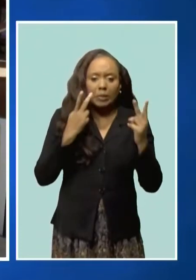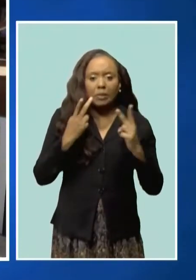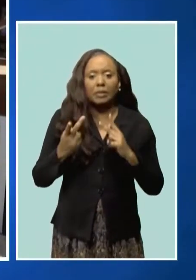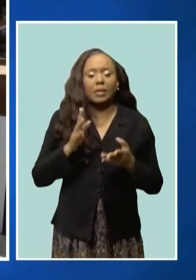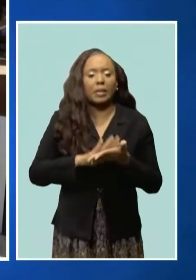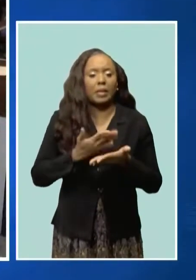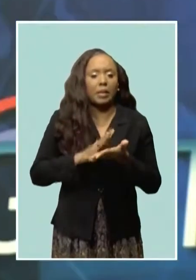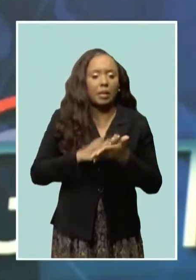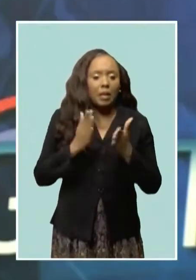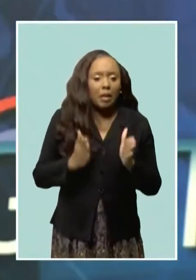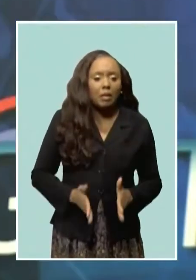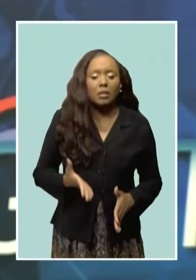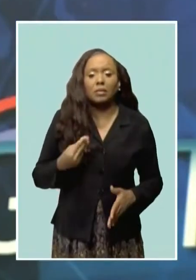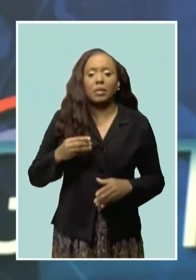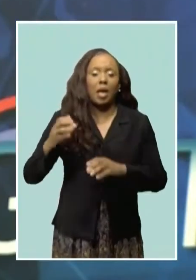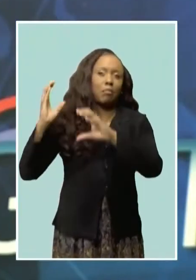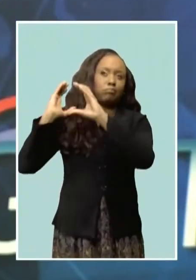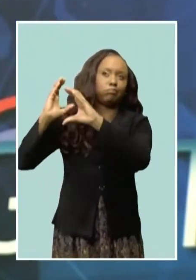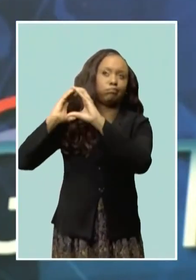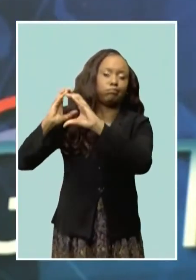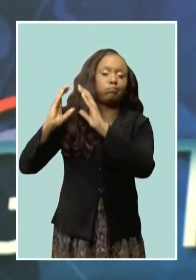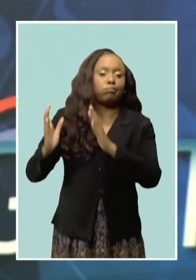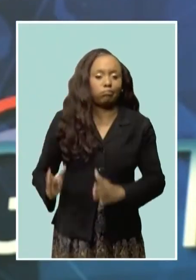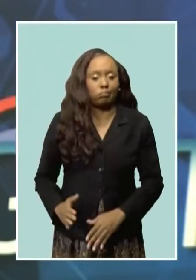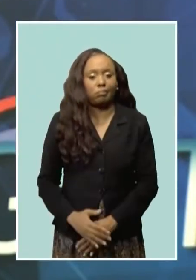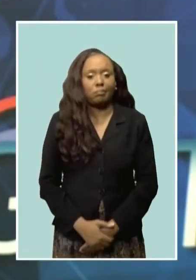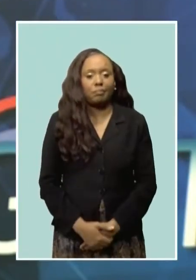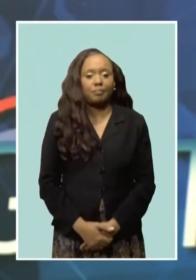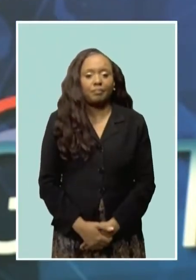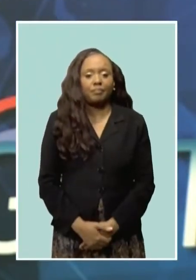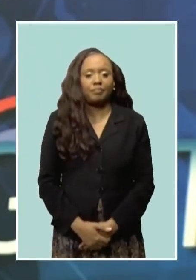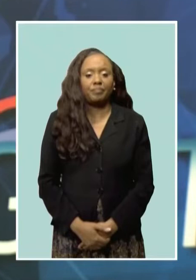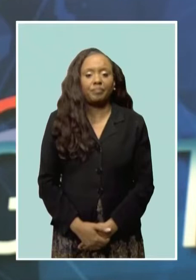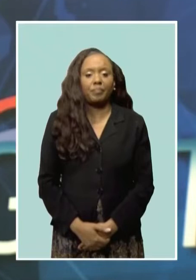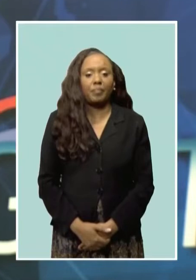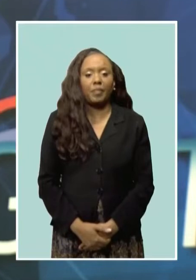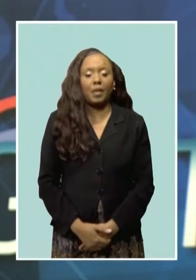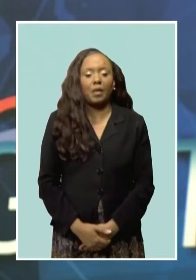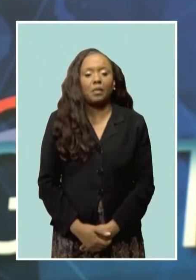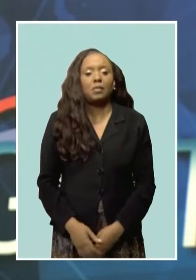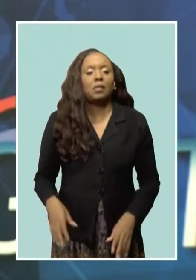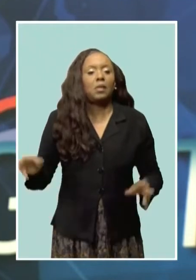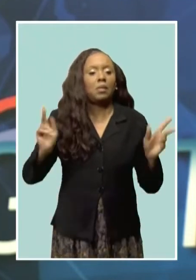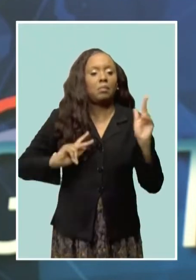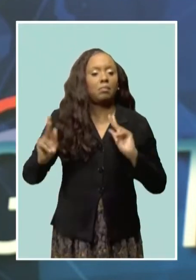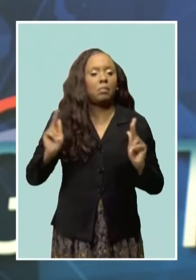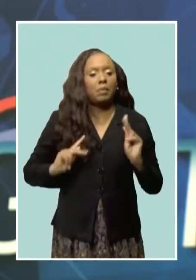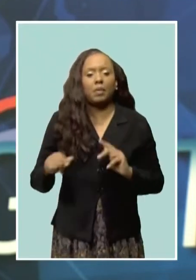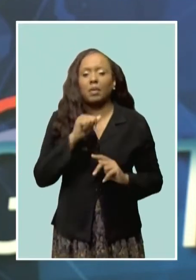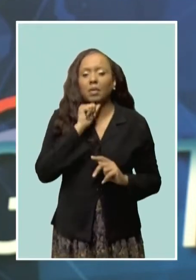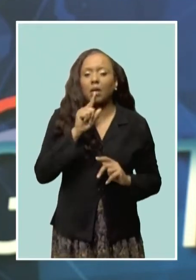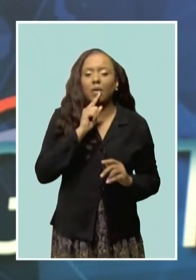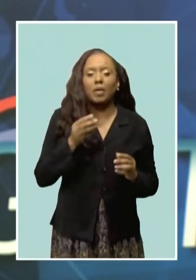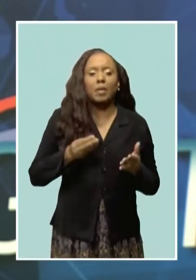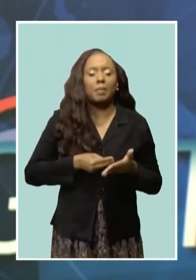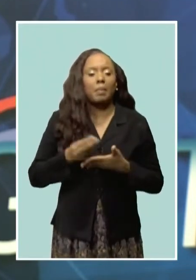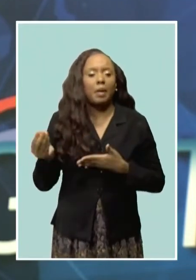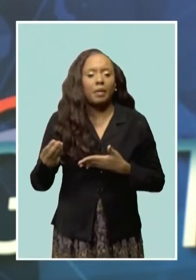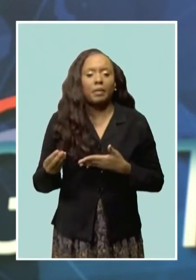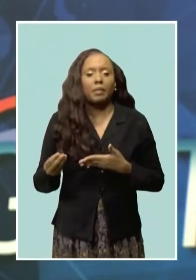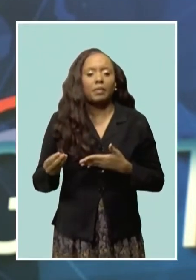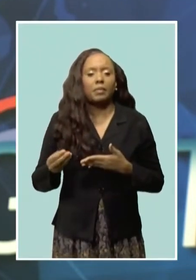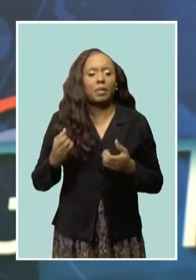offer. The demand for sedan vehicles is on the decline, according to one of the island's leading car